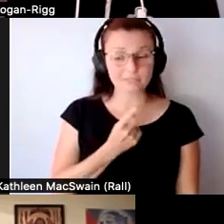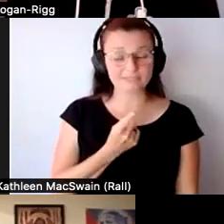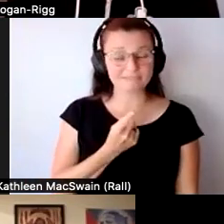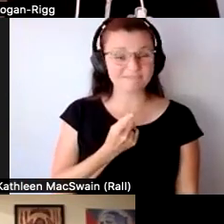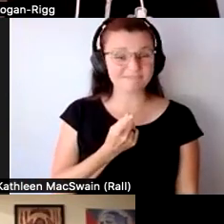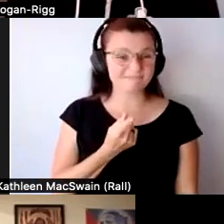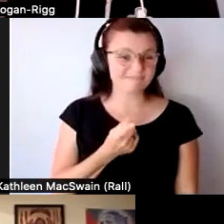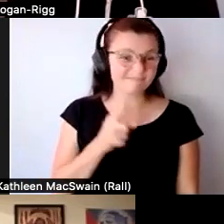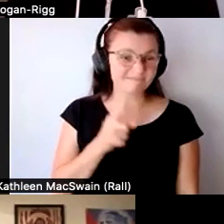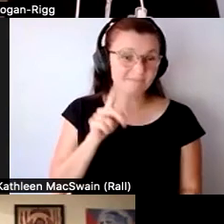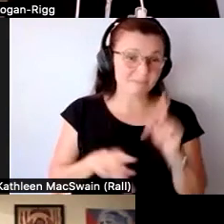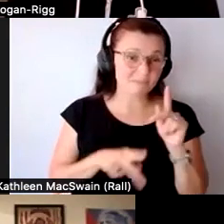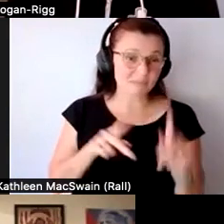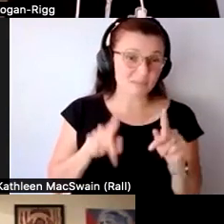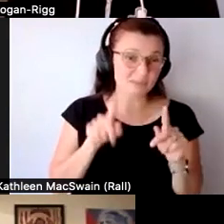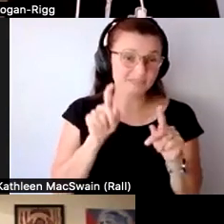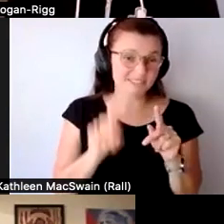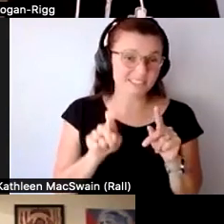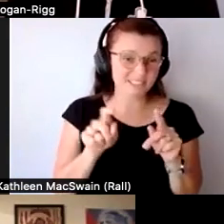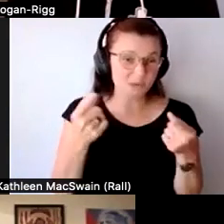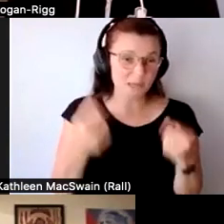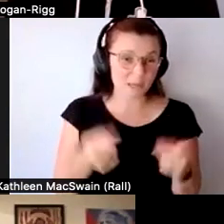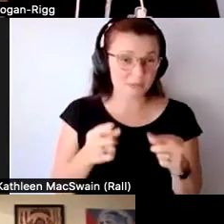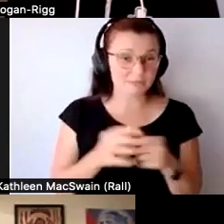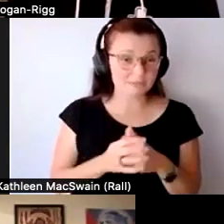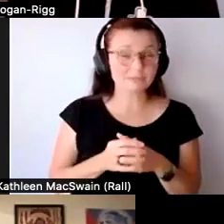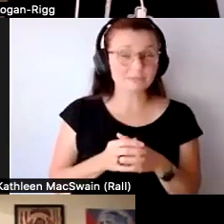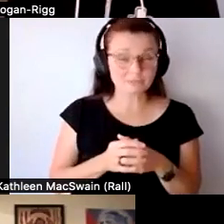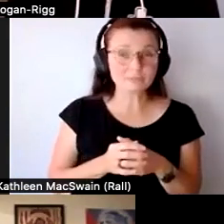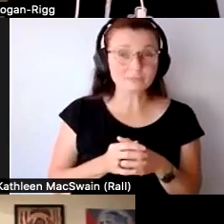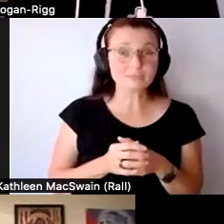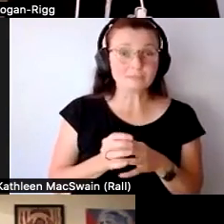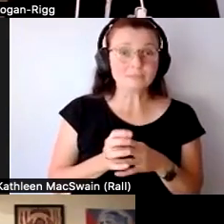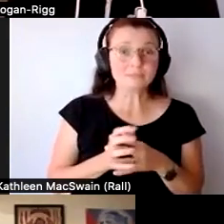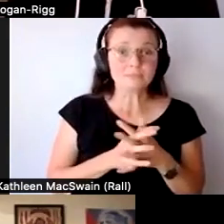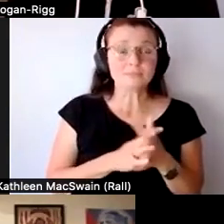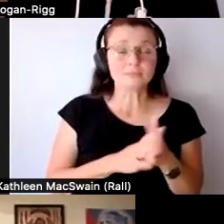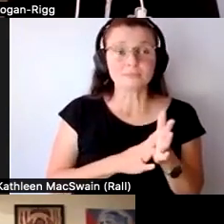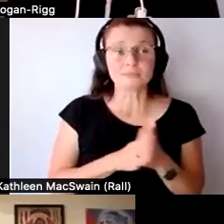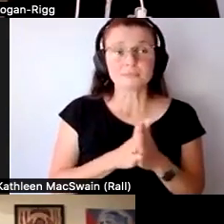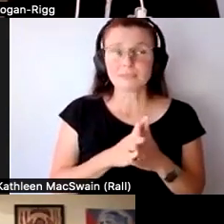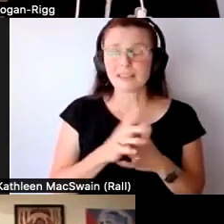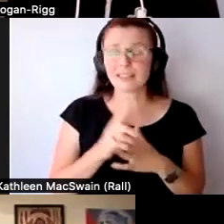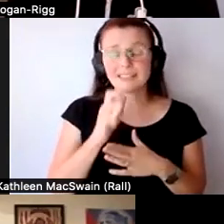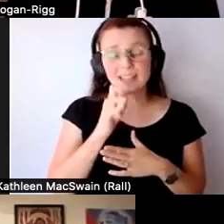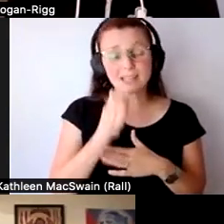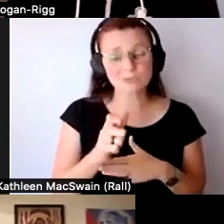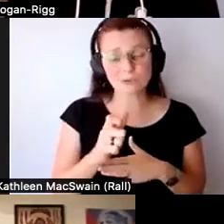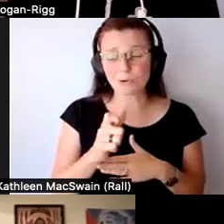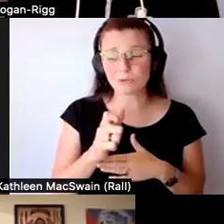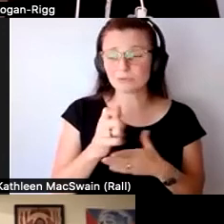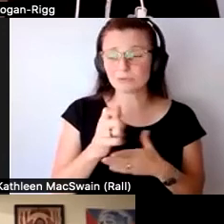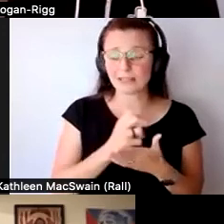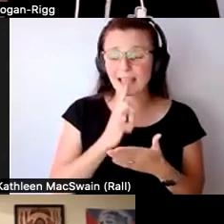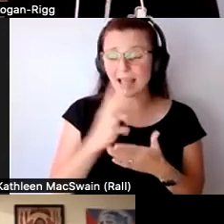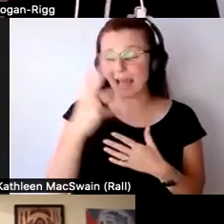people don't deserve to be out in the streets hiding or dying